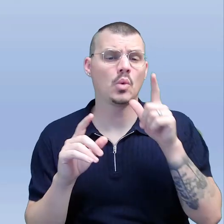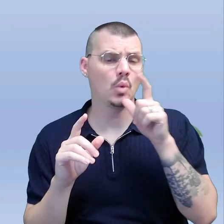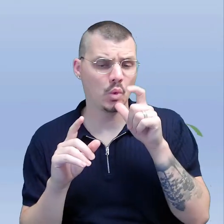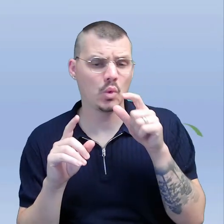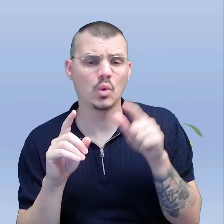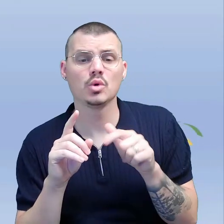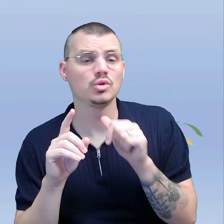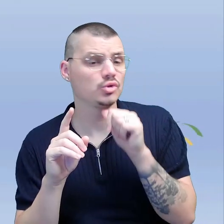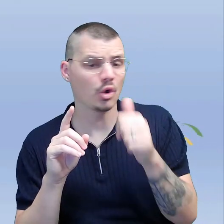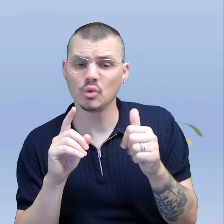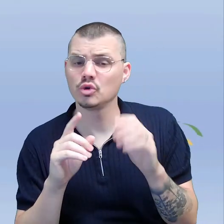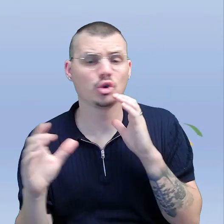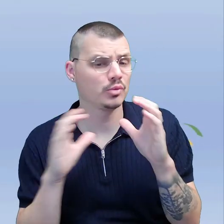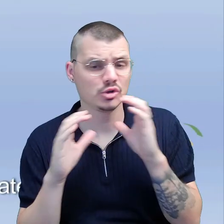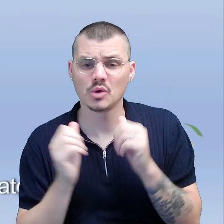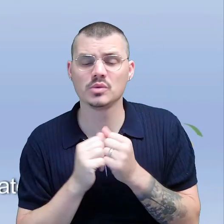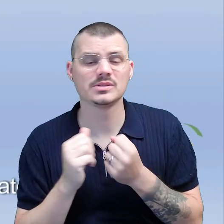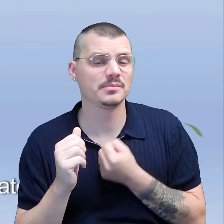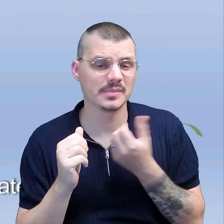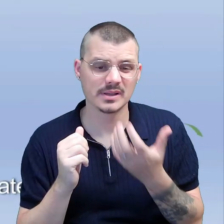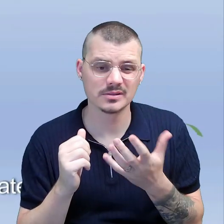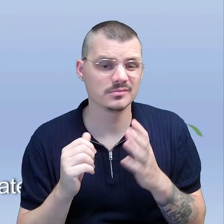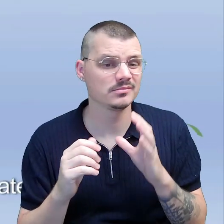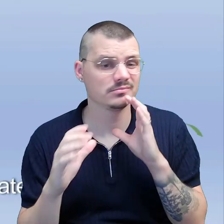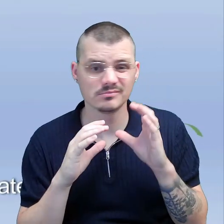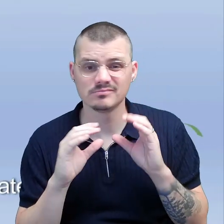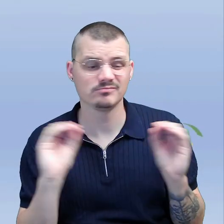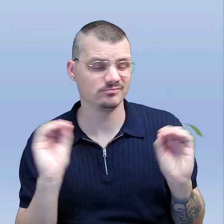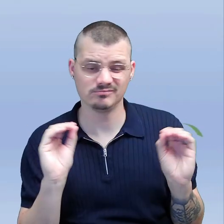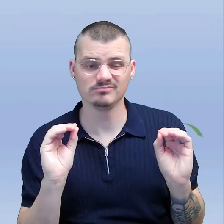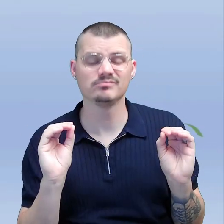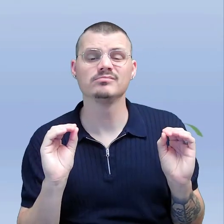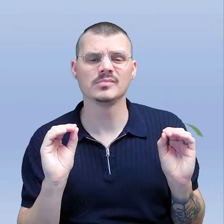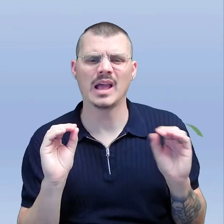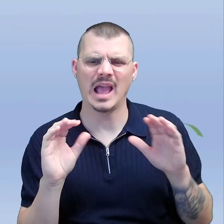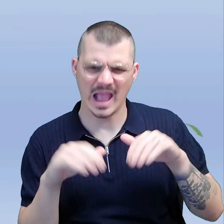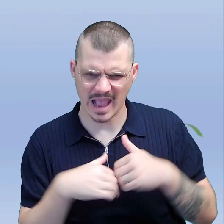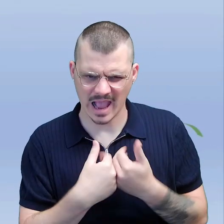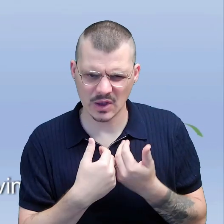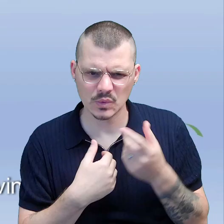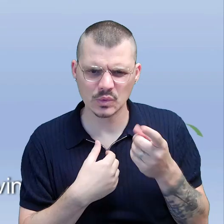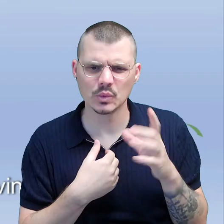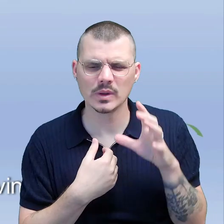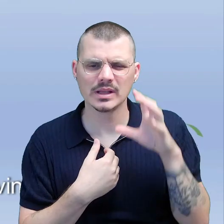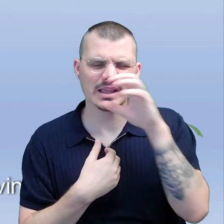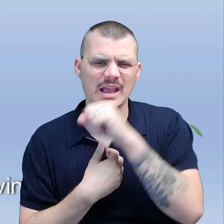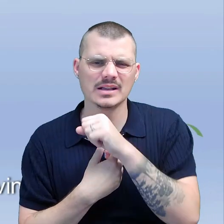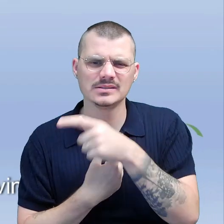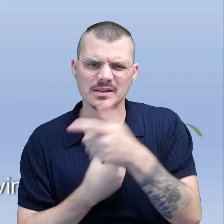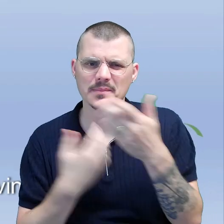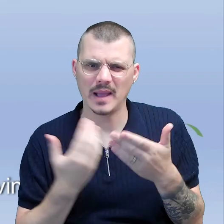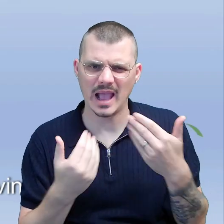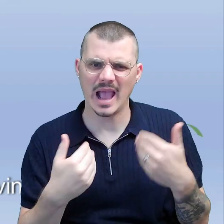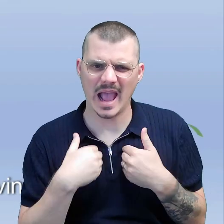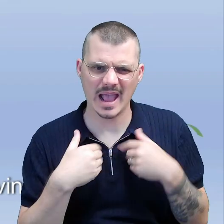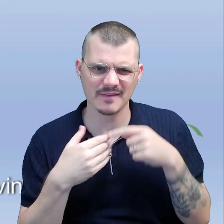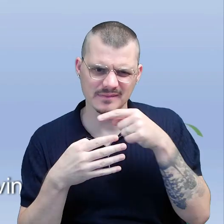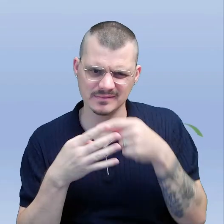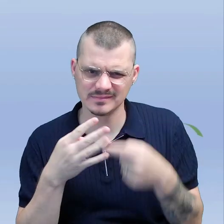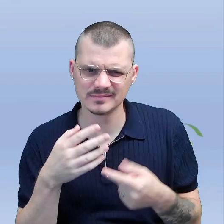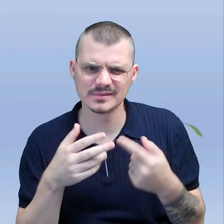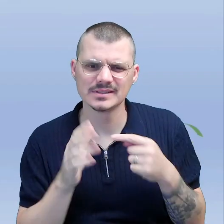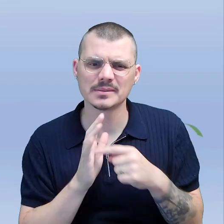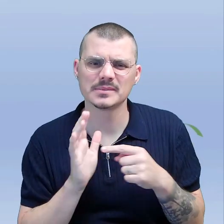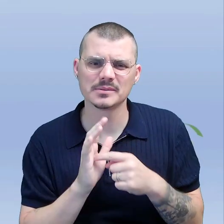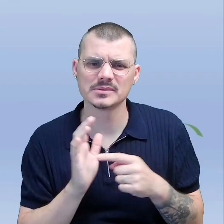So in people that don't communicate with speech, who communicate without speech, how do you guess that they might be having